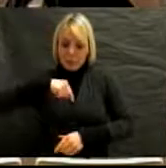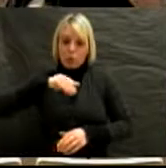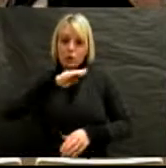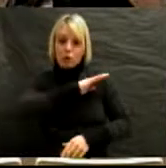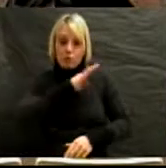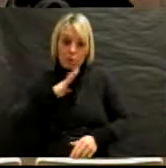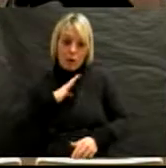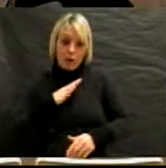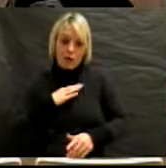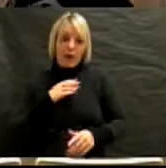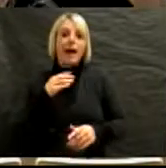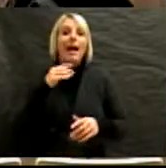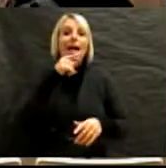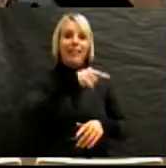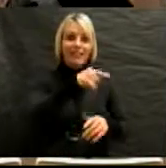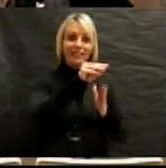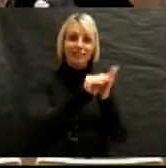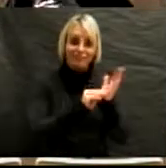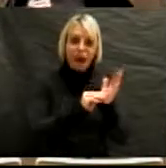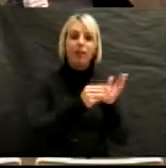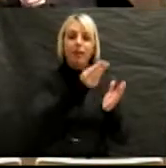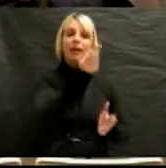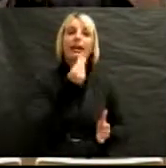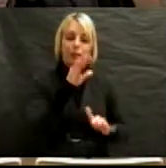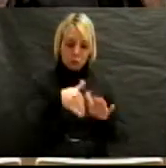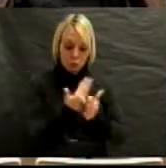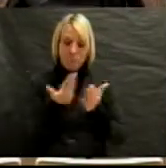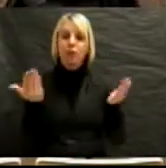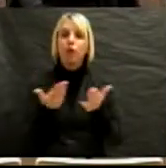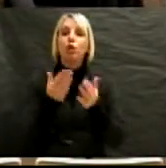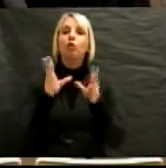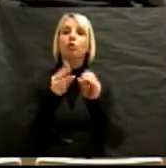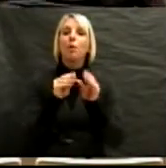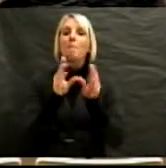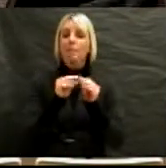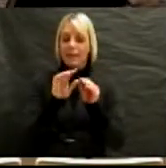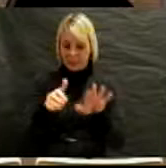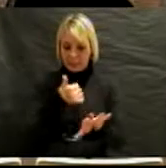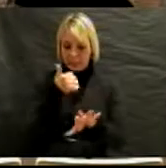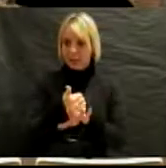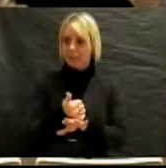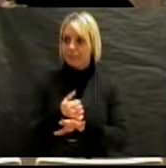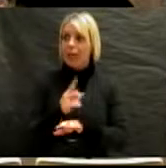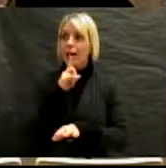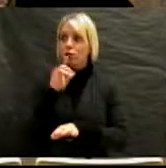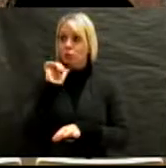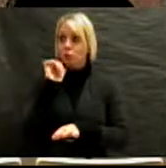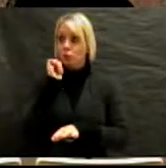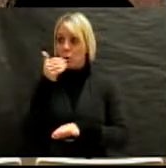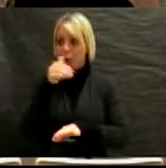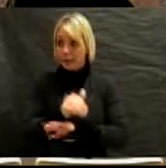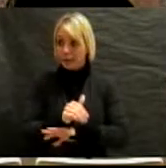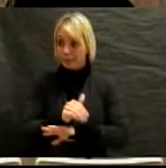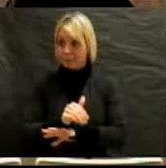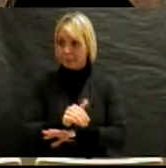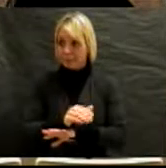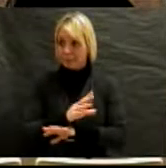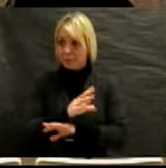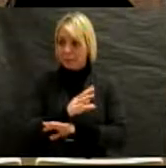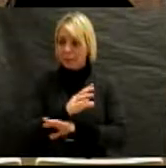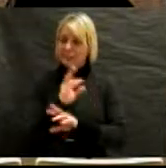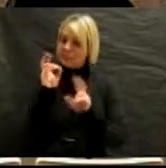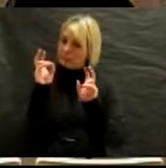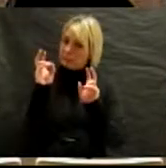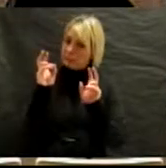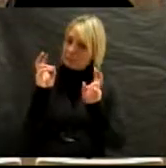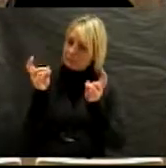has been set up for, Actually, tomorrow night, At- tentatively right now, because school has been We'll have closed, to see if- we'll have to if- see. But if there's anybody